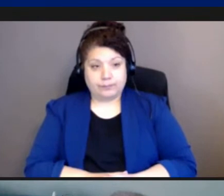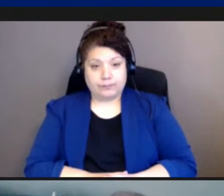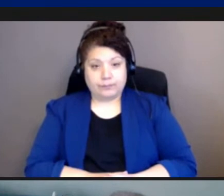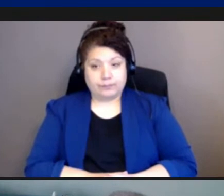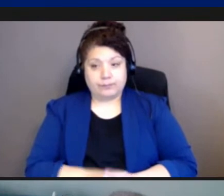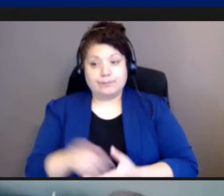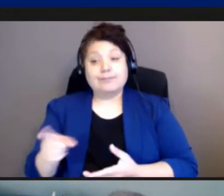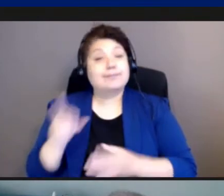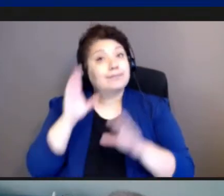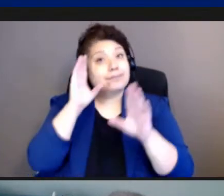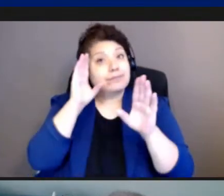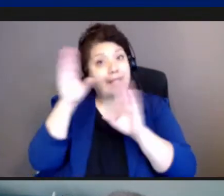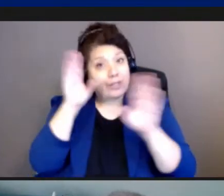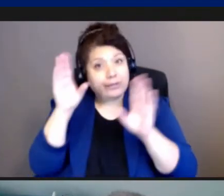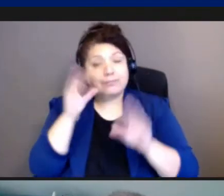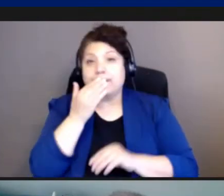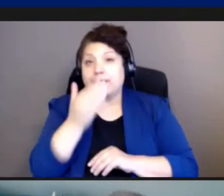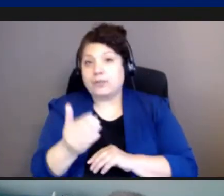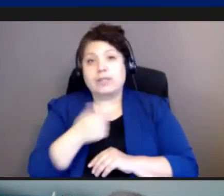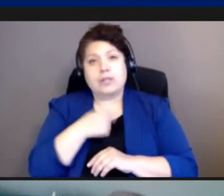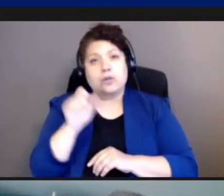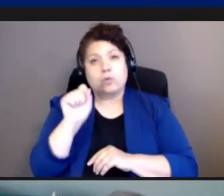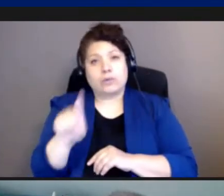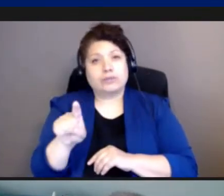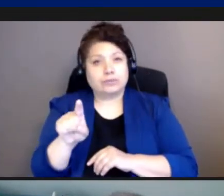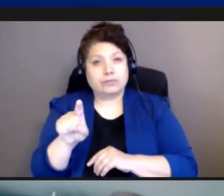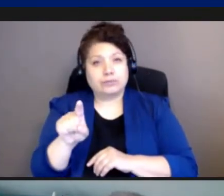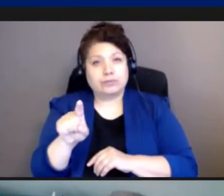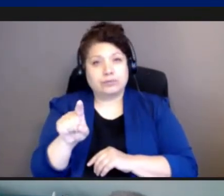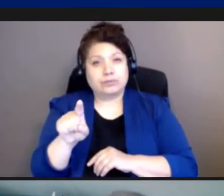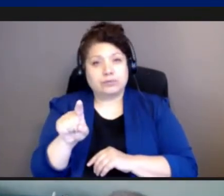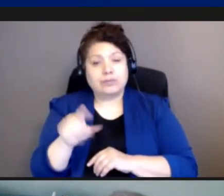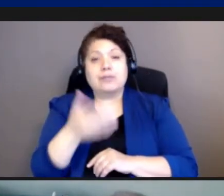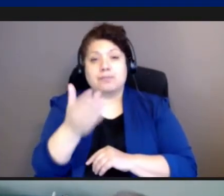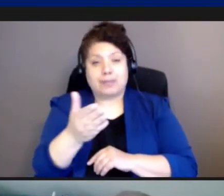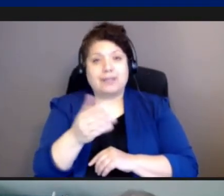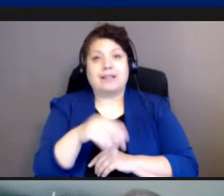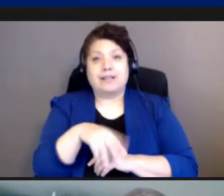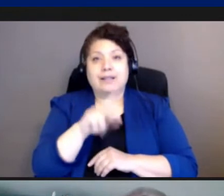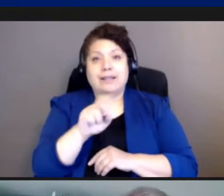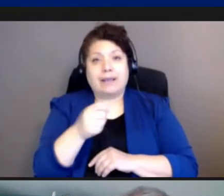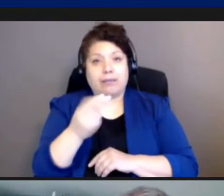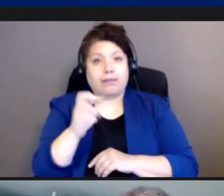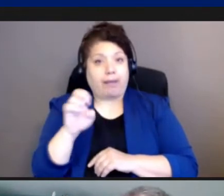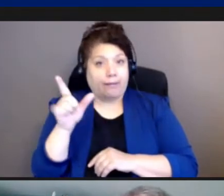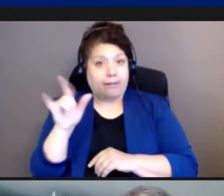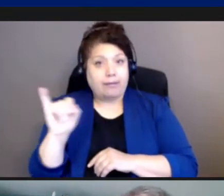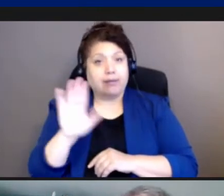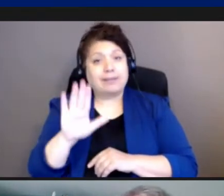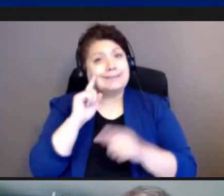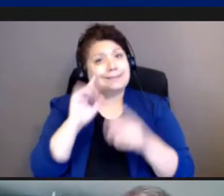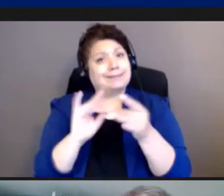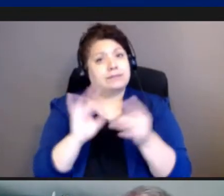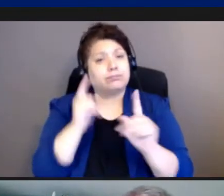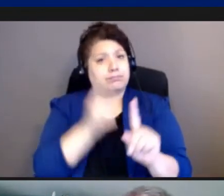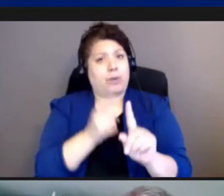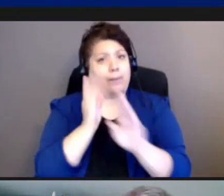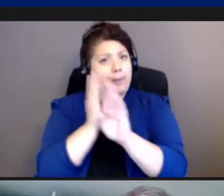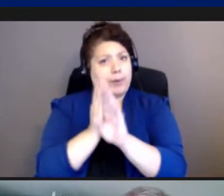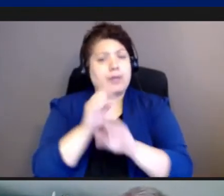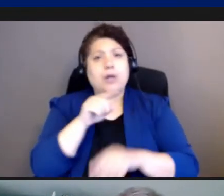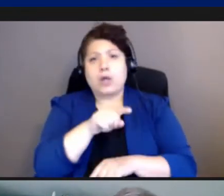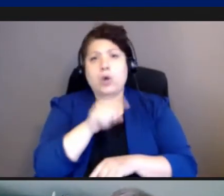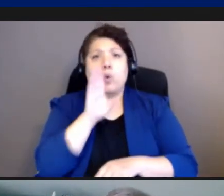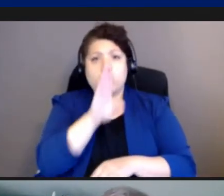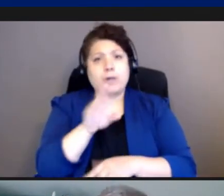Thank you. This question for Keith Eglai there. You mentioned about the OC Transpo ticketing